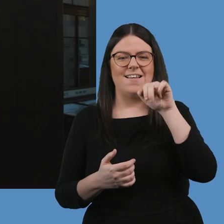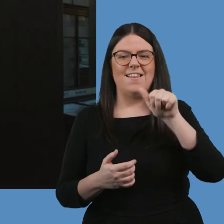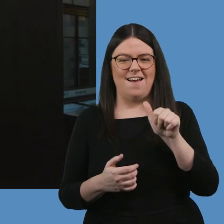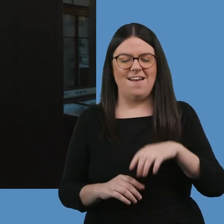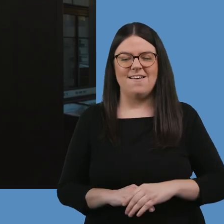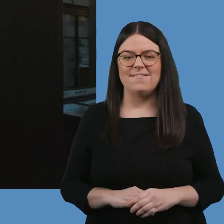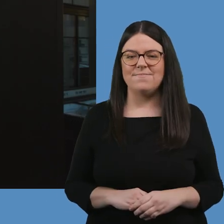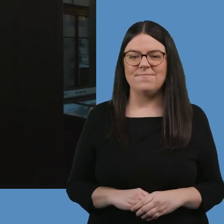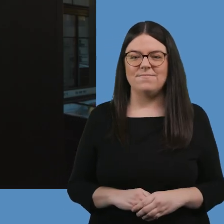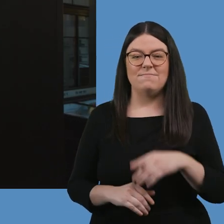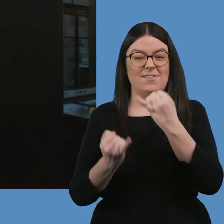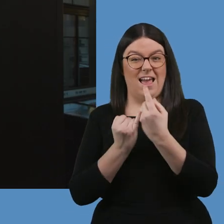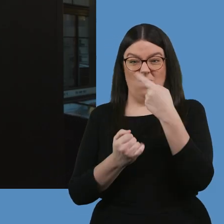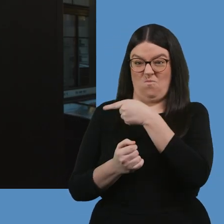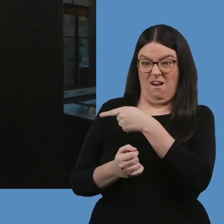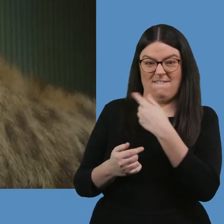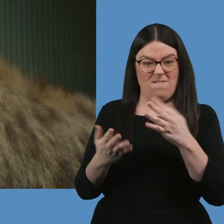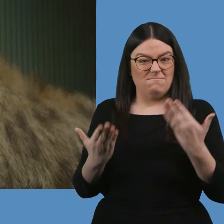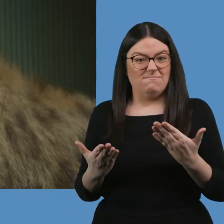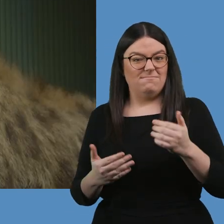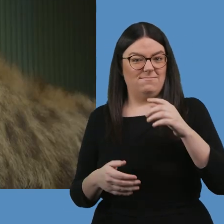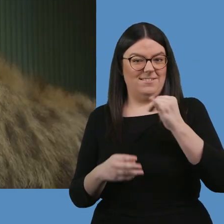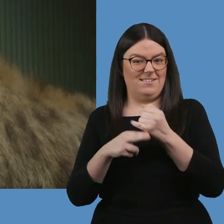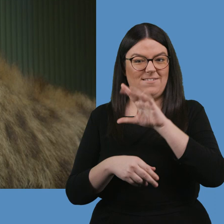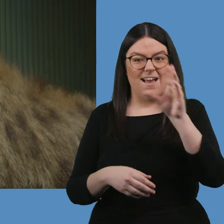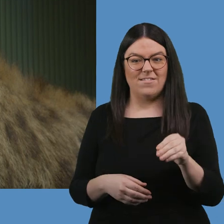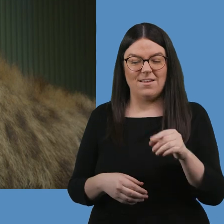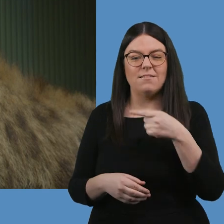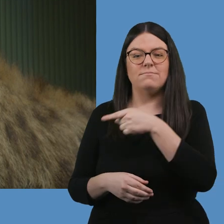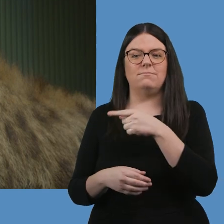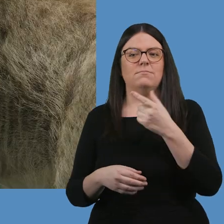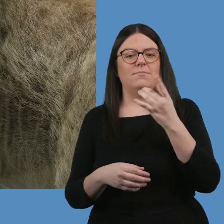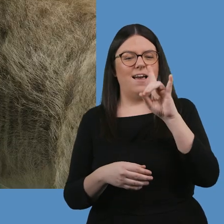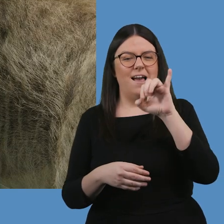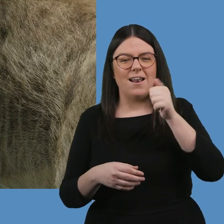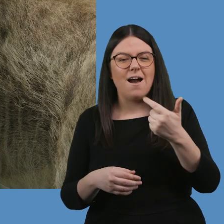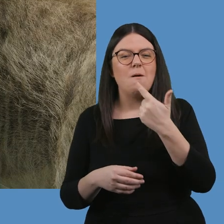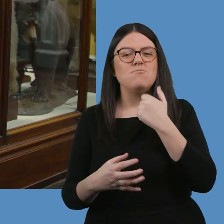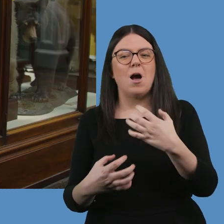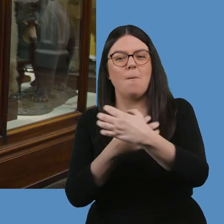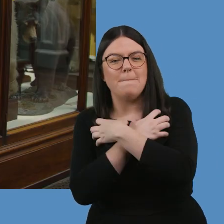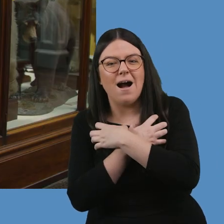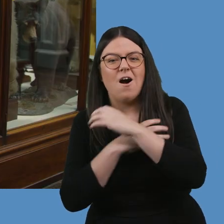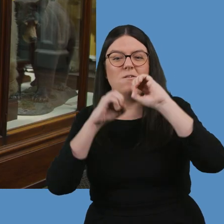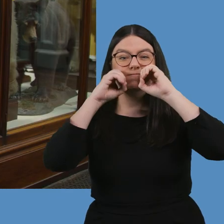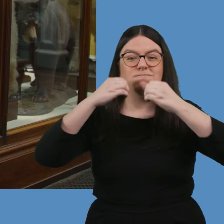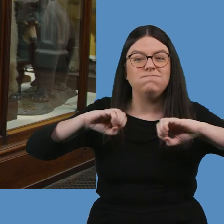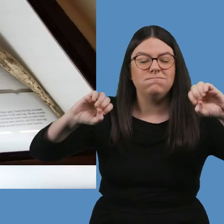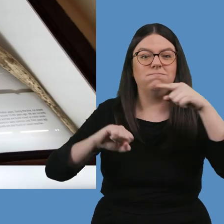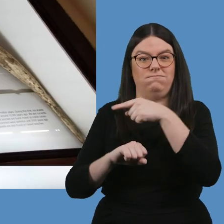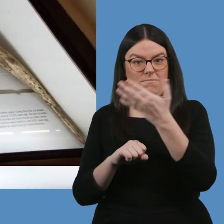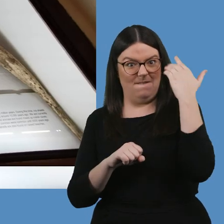hyena like this one from modern-day Africa Ireland was once home to hyenas brown bears